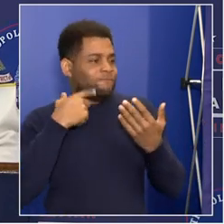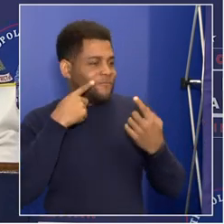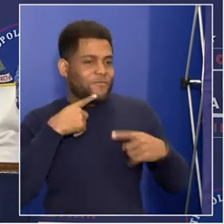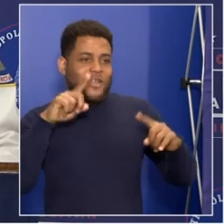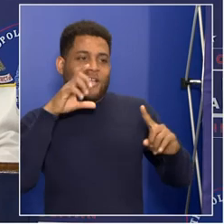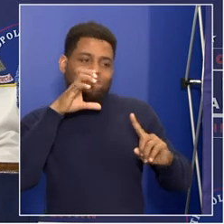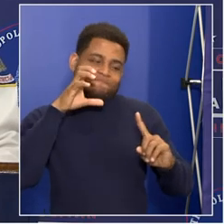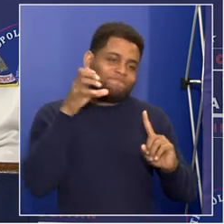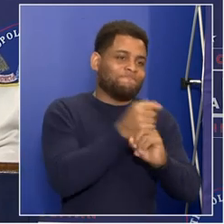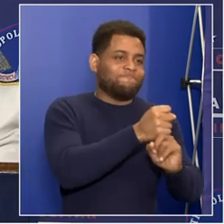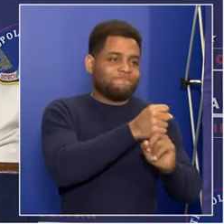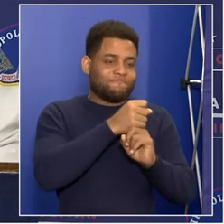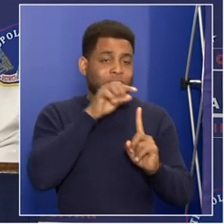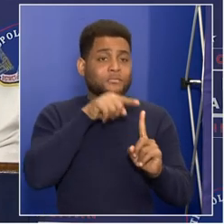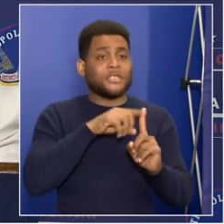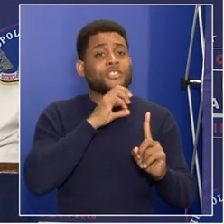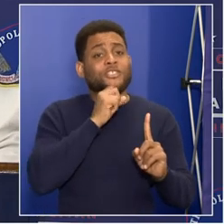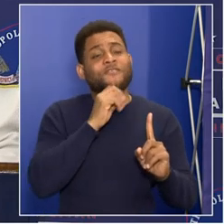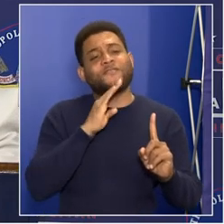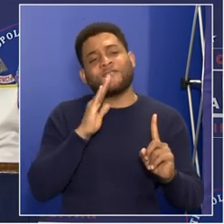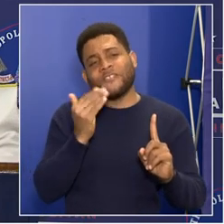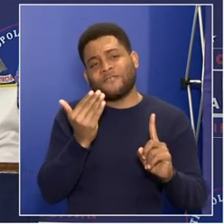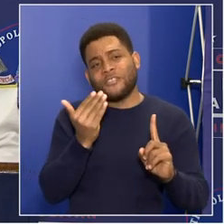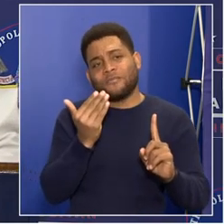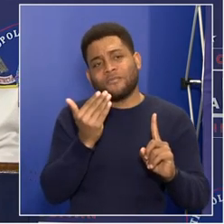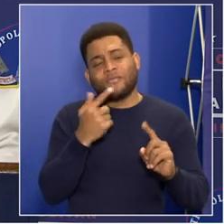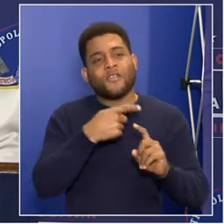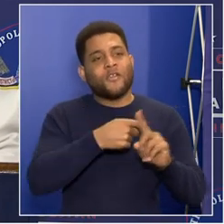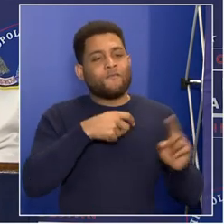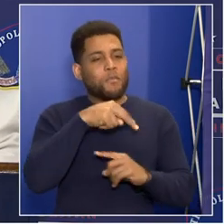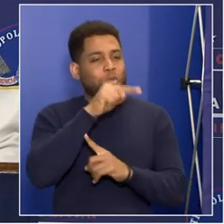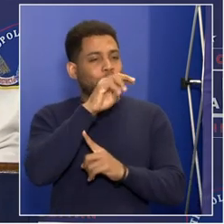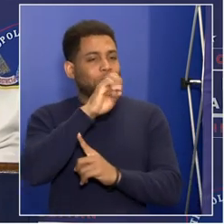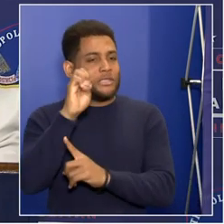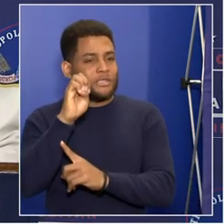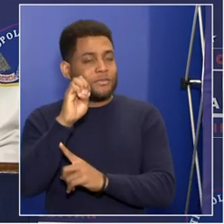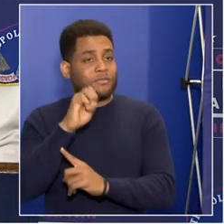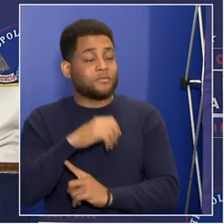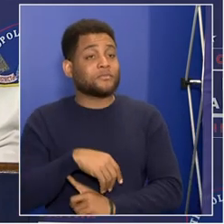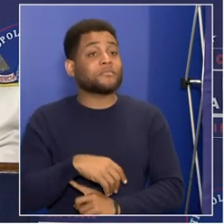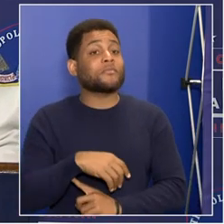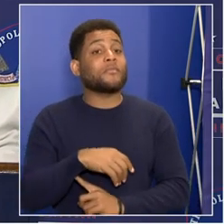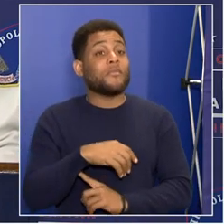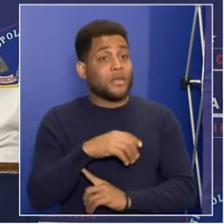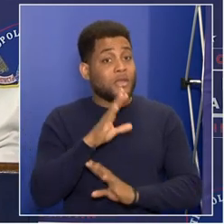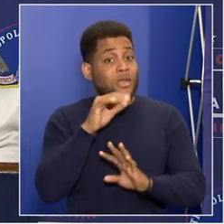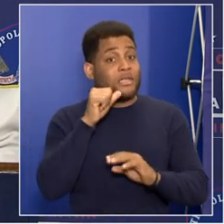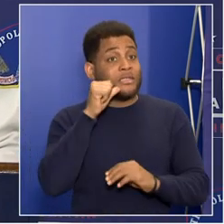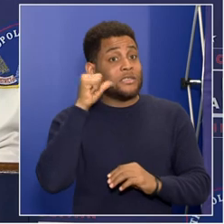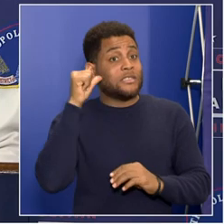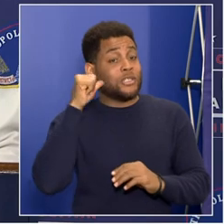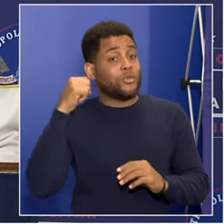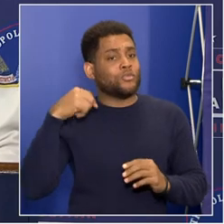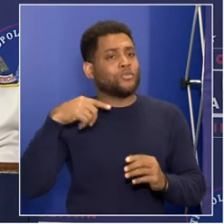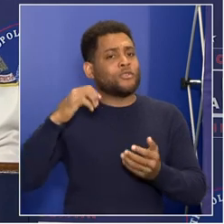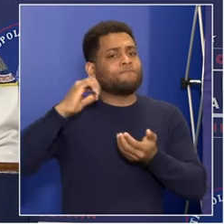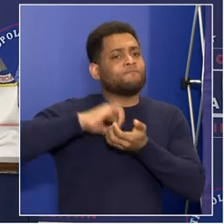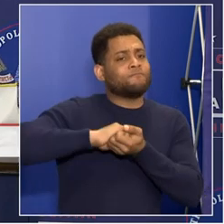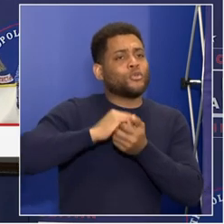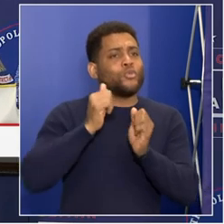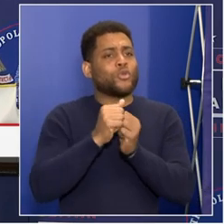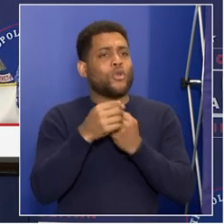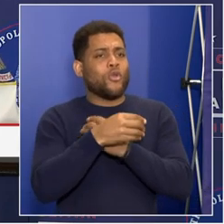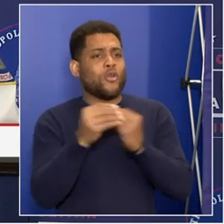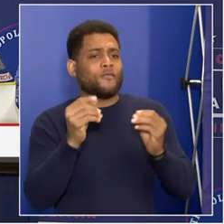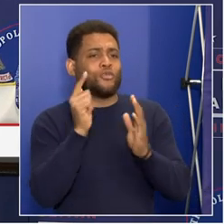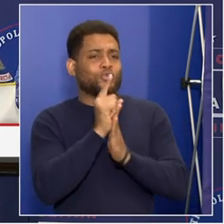primary suspect. Yesterday, in partnership with the Office of Attorney General, a D.C. Superior Court custody order was signed for that